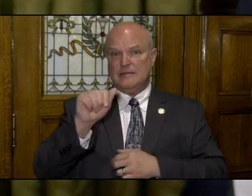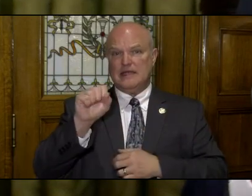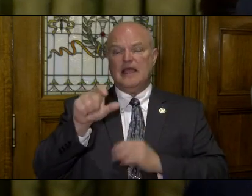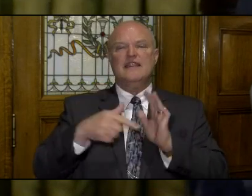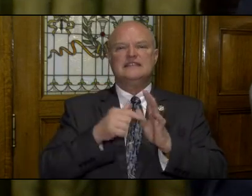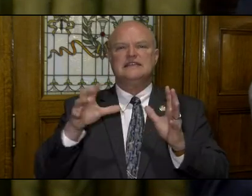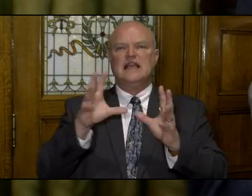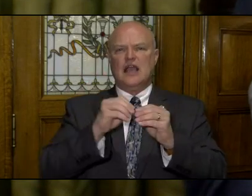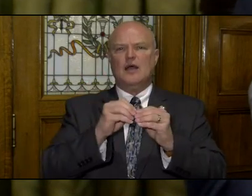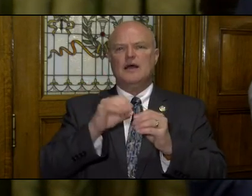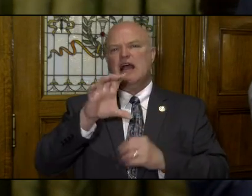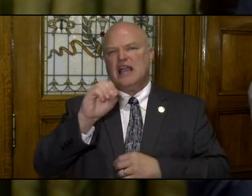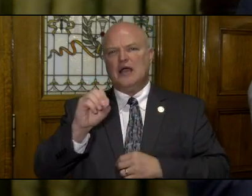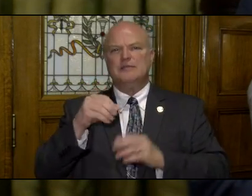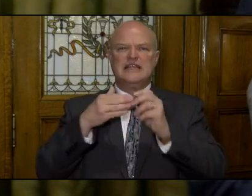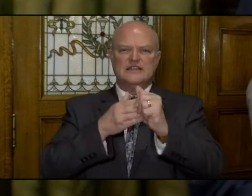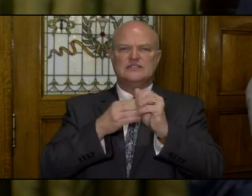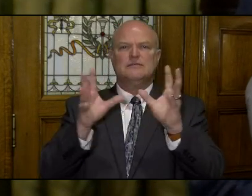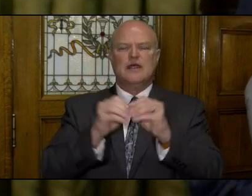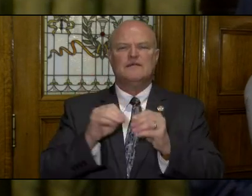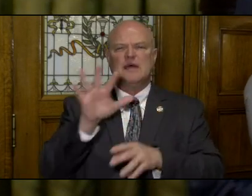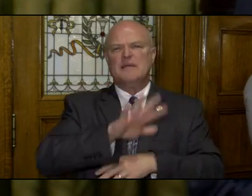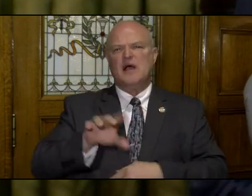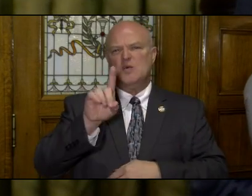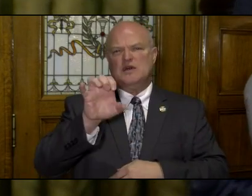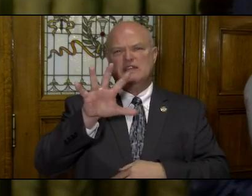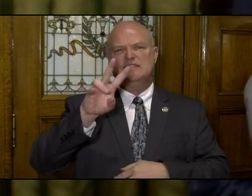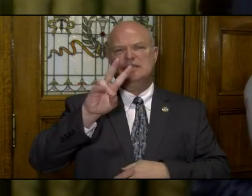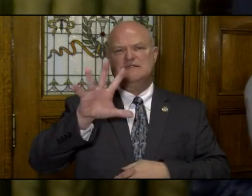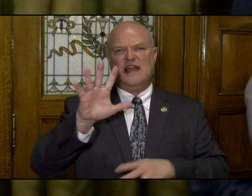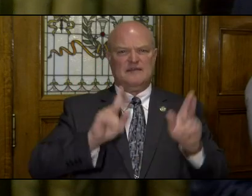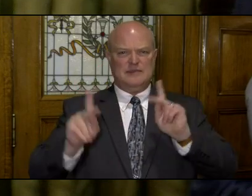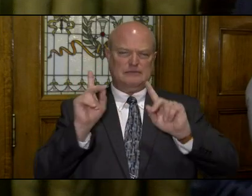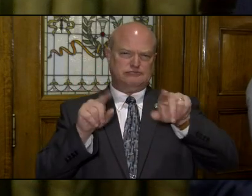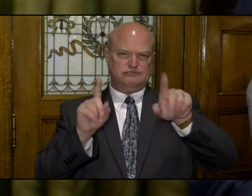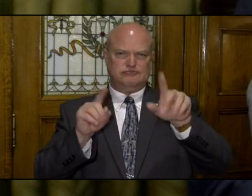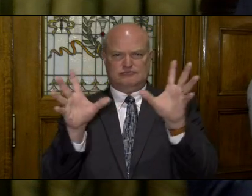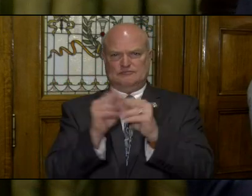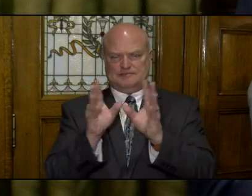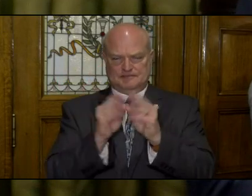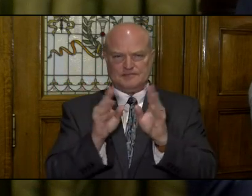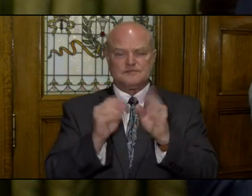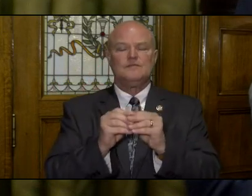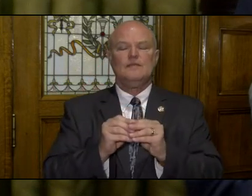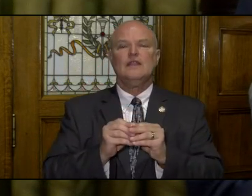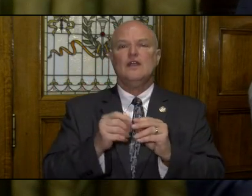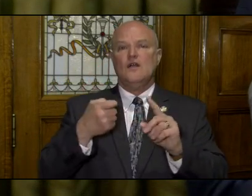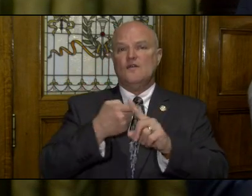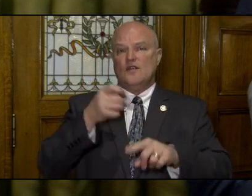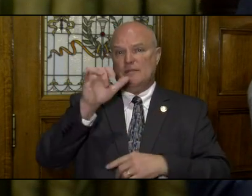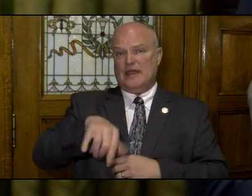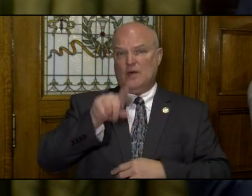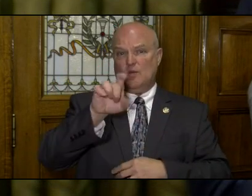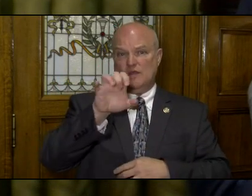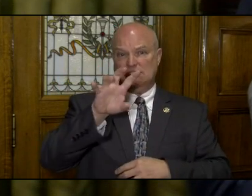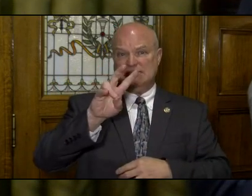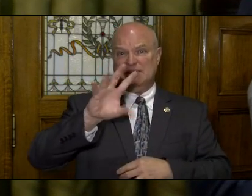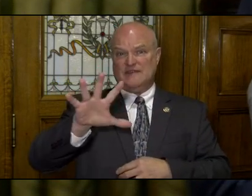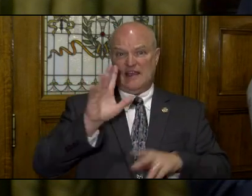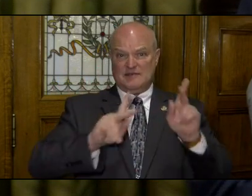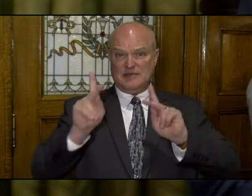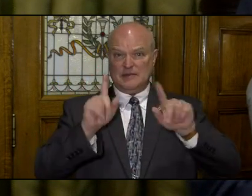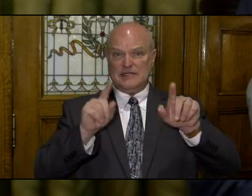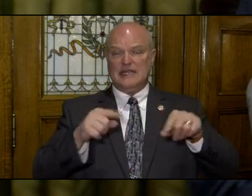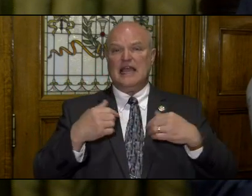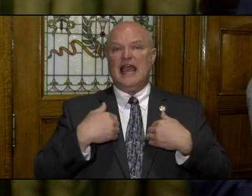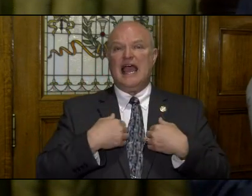a company leadership conference, and there were about 175 attendees. Out of those 175